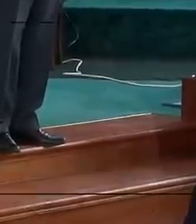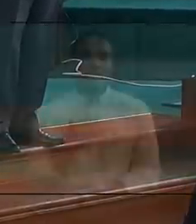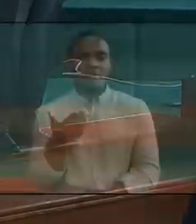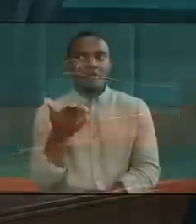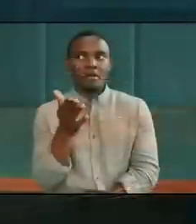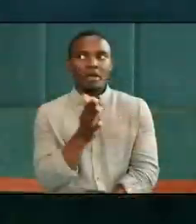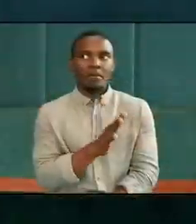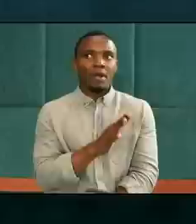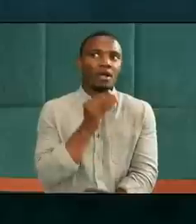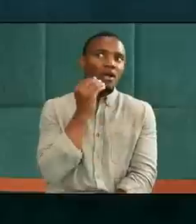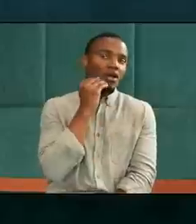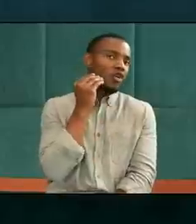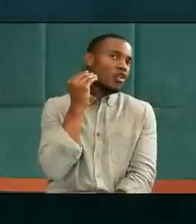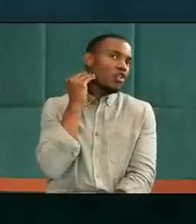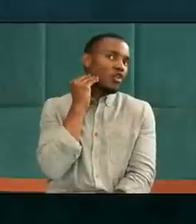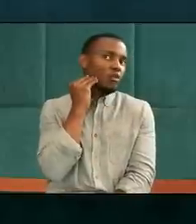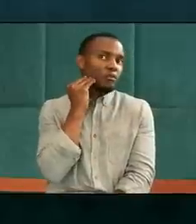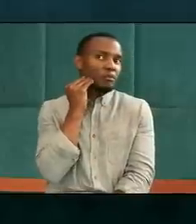home.